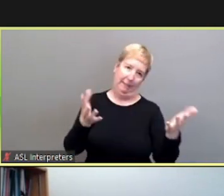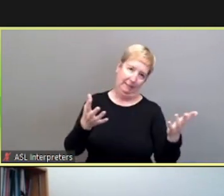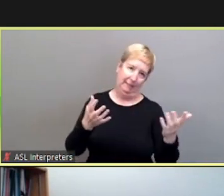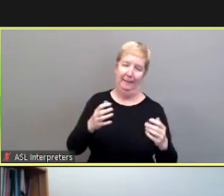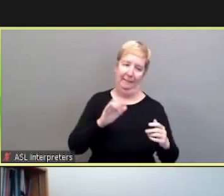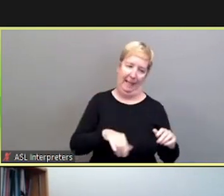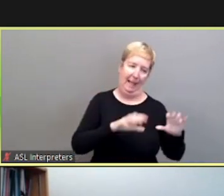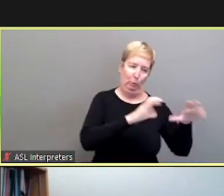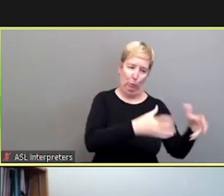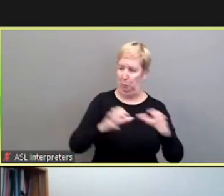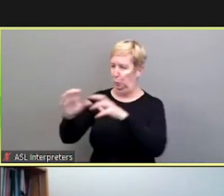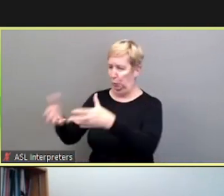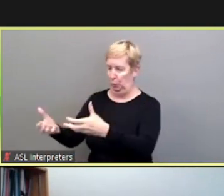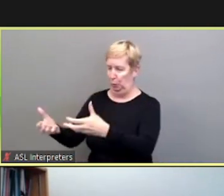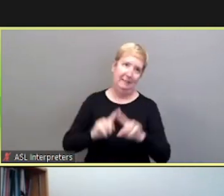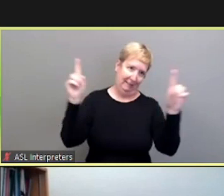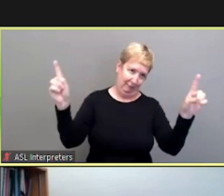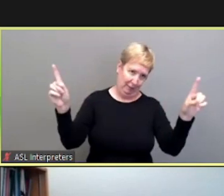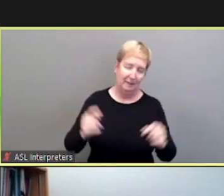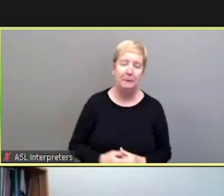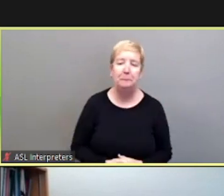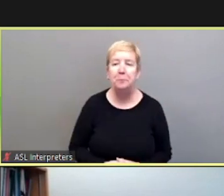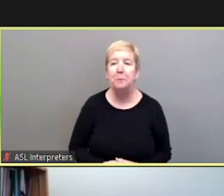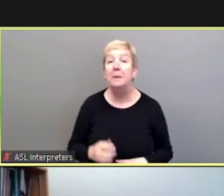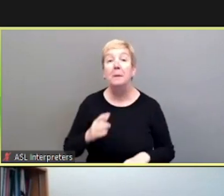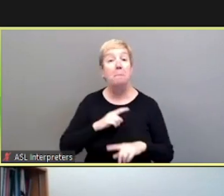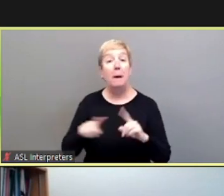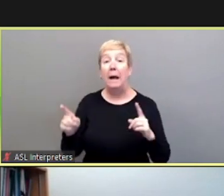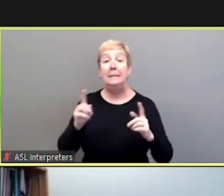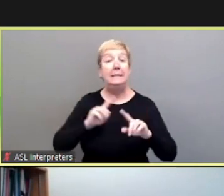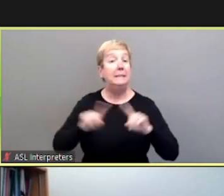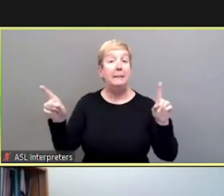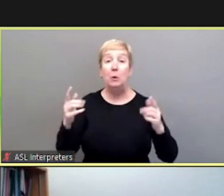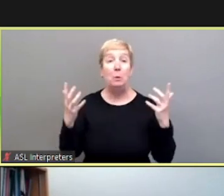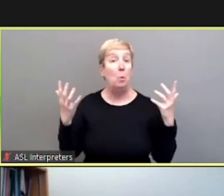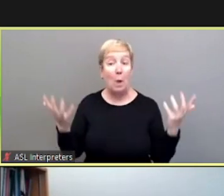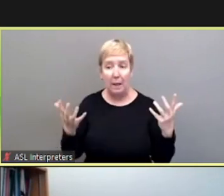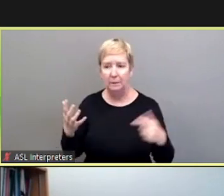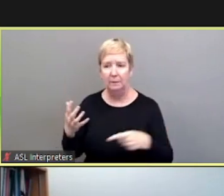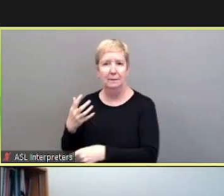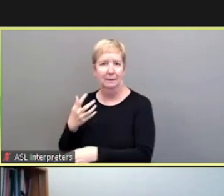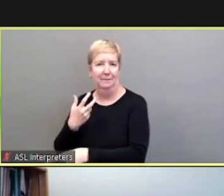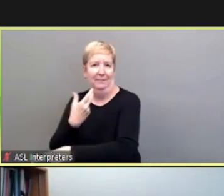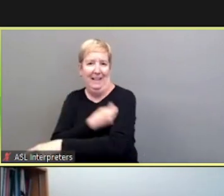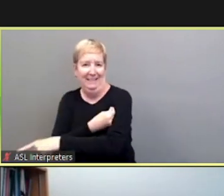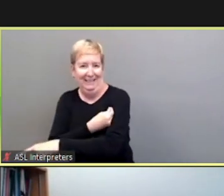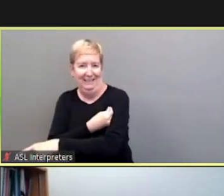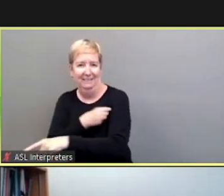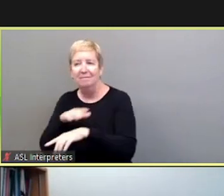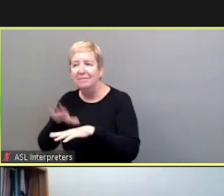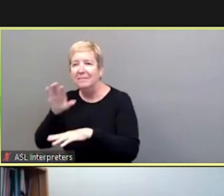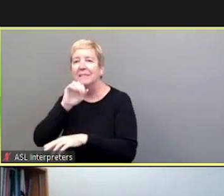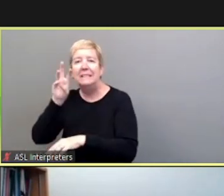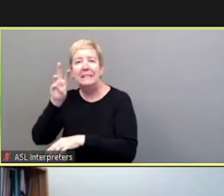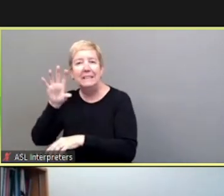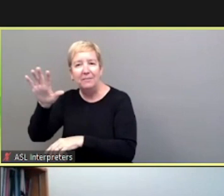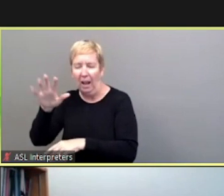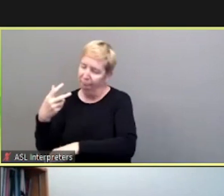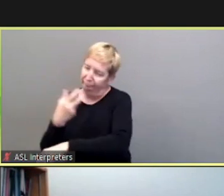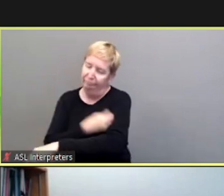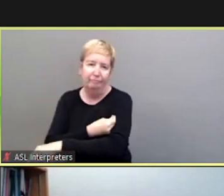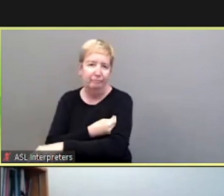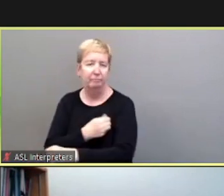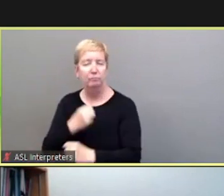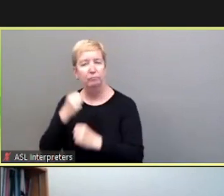those groups, but one thing that really sticks out is vaccination coverage. And we know the 65 and